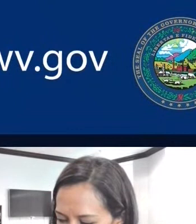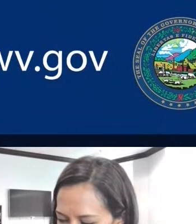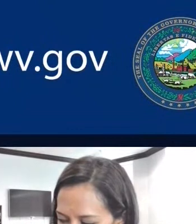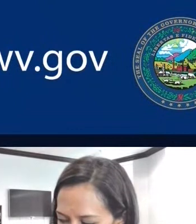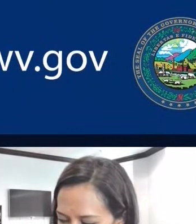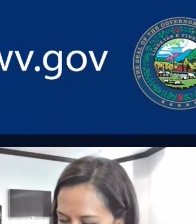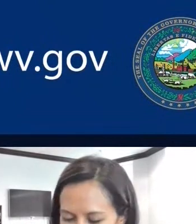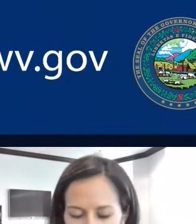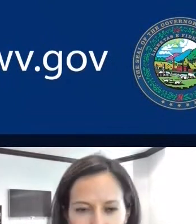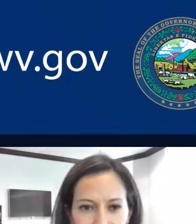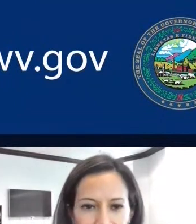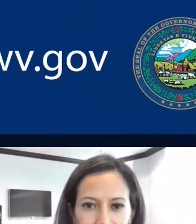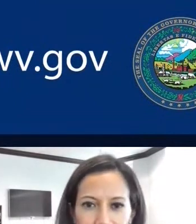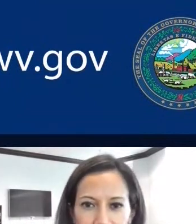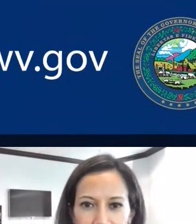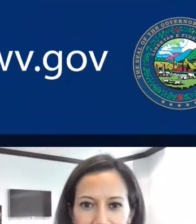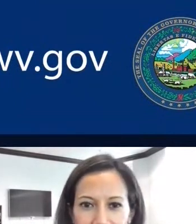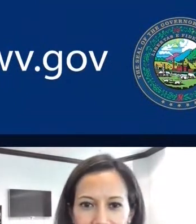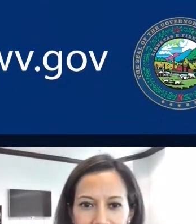Post.